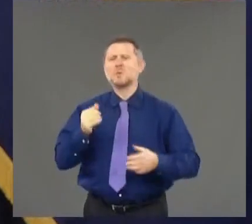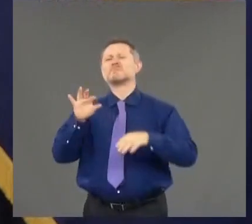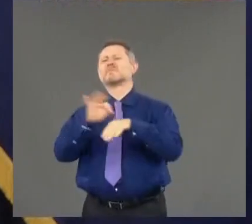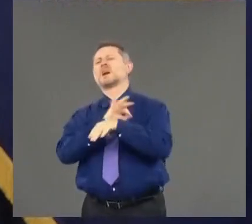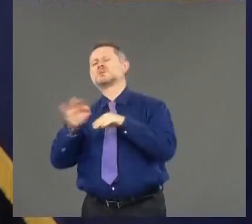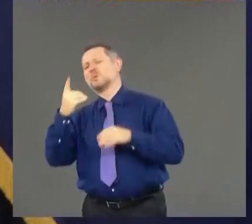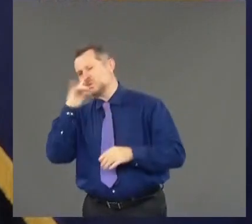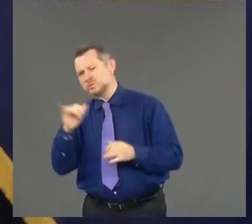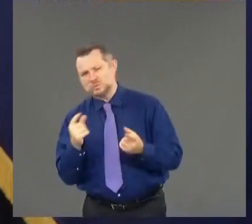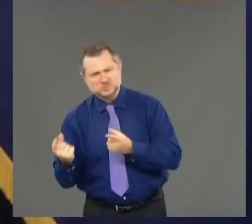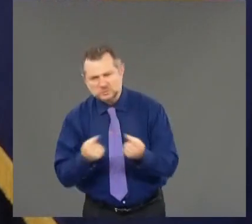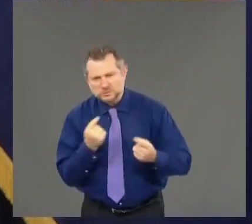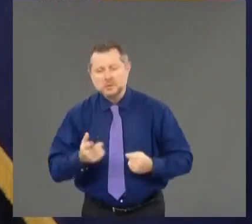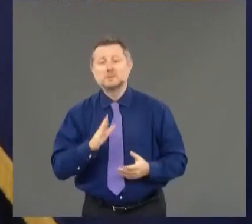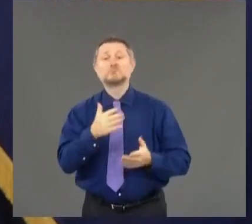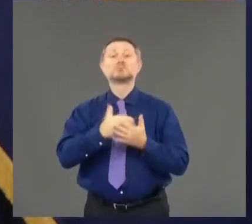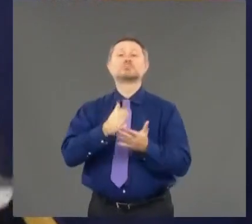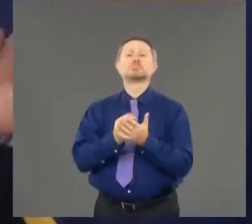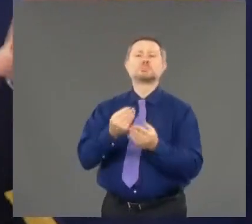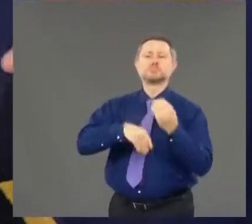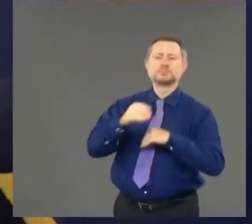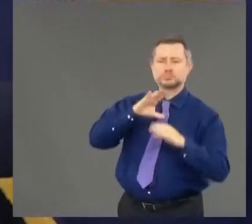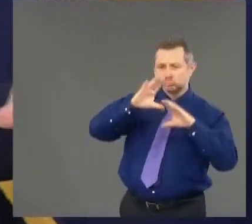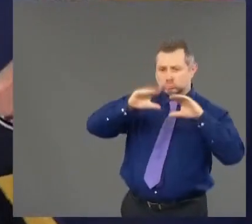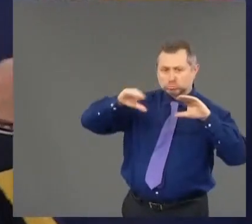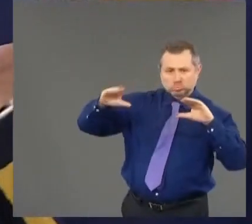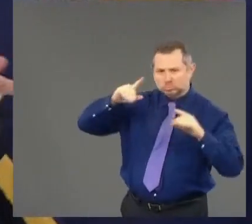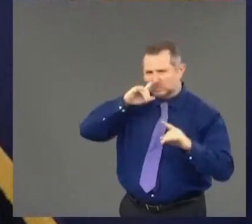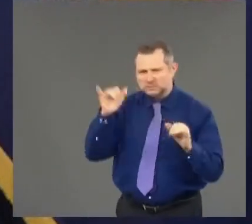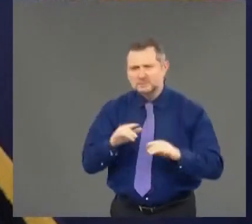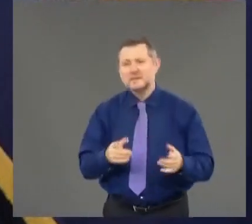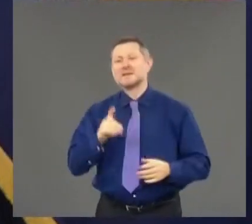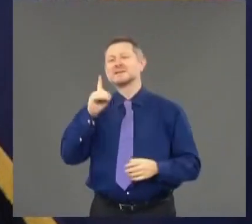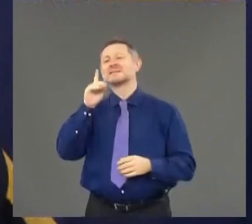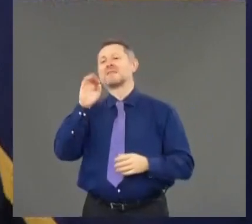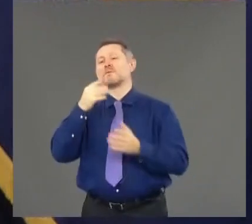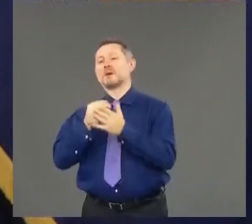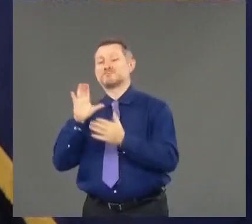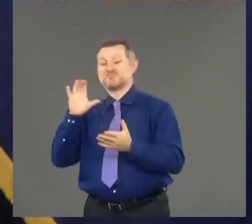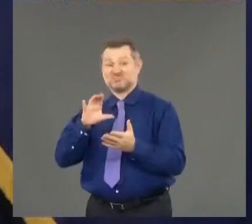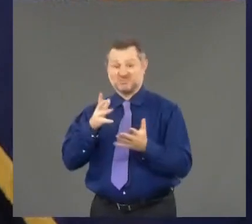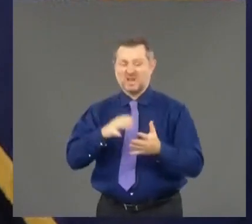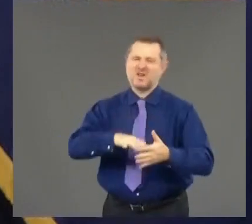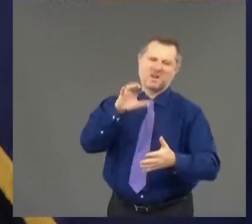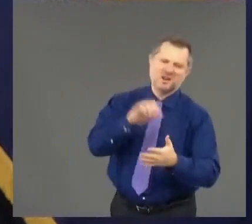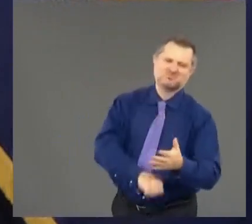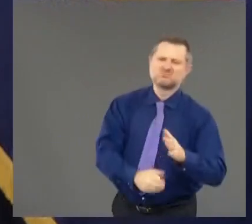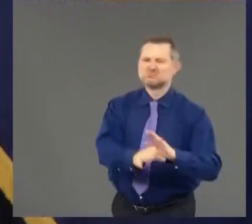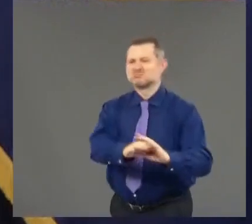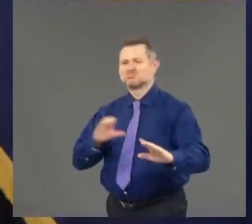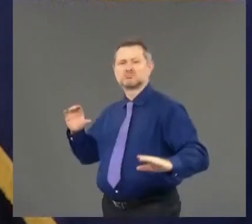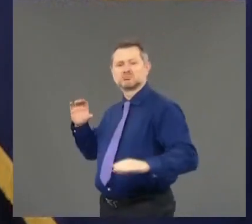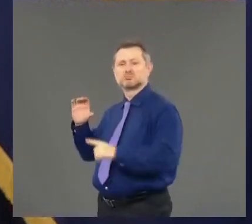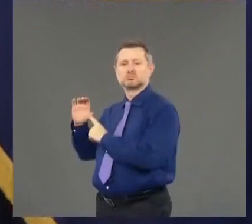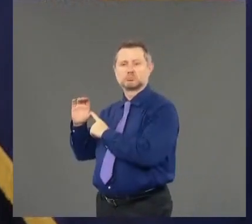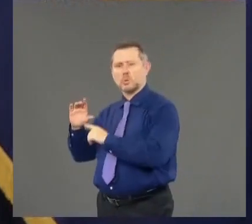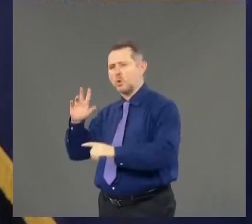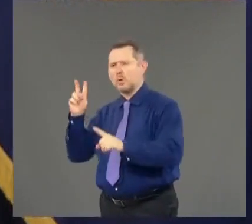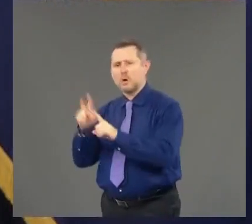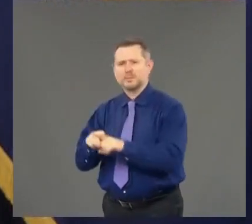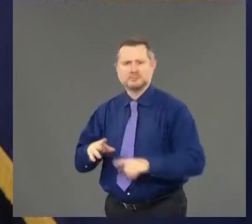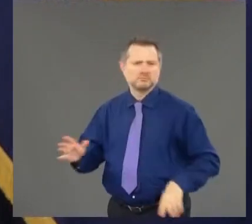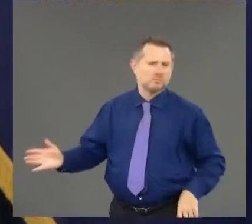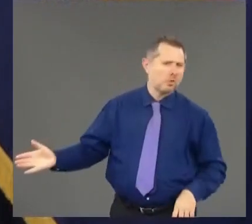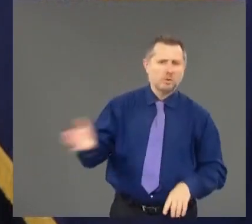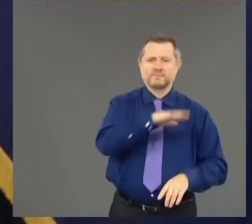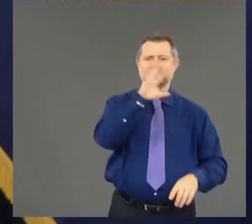What do you mean by defund the police? And do that in every one of the 500 police departments. And then get it passed